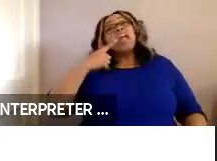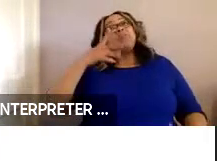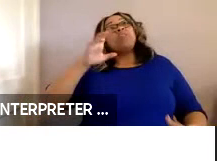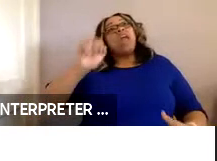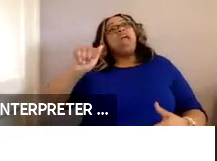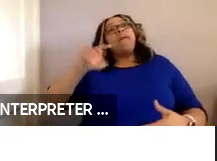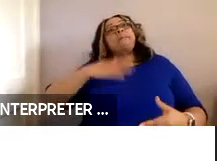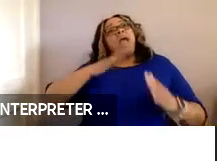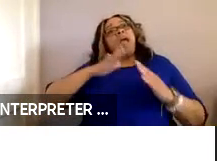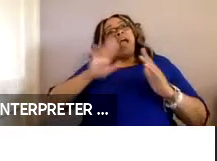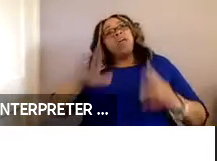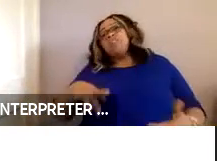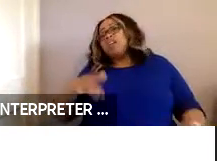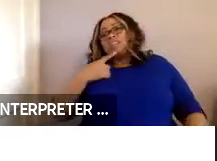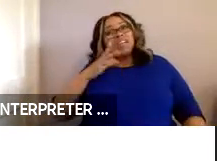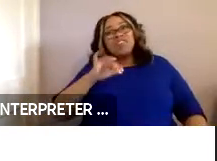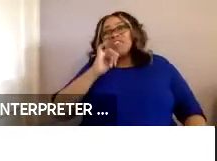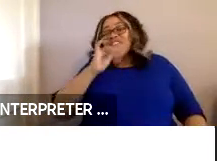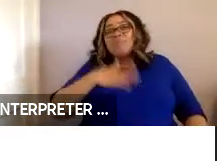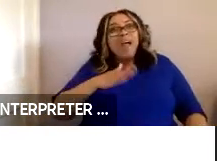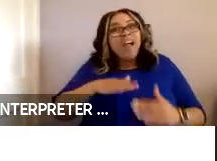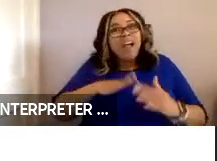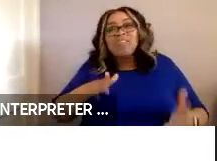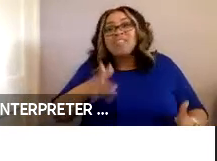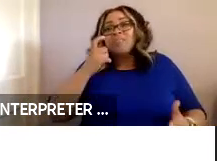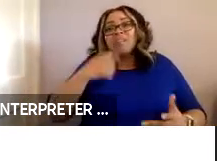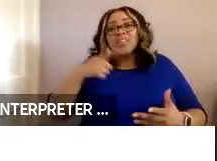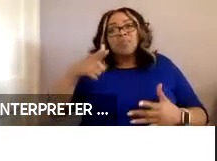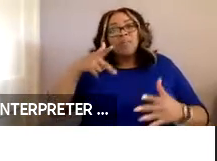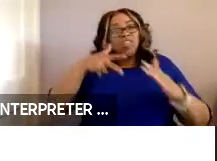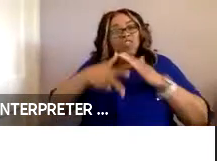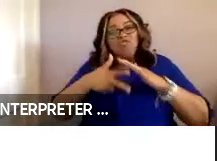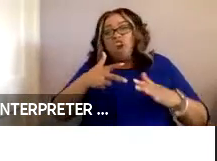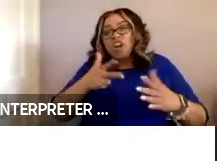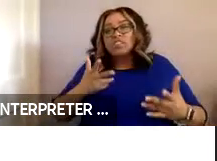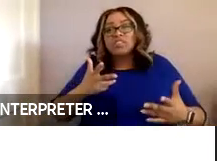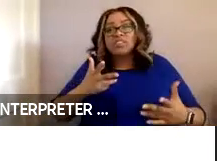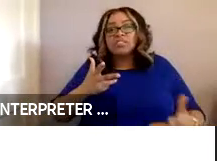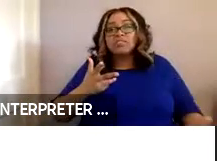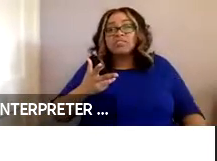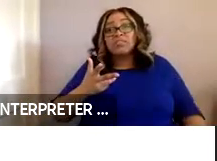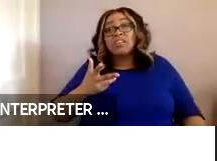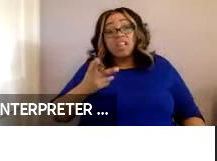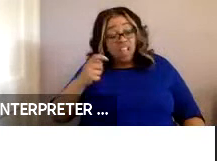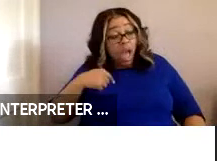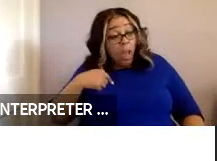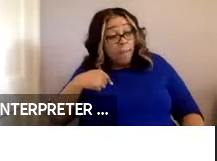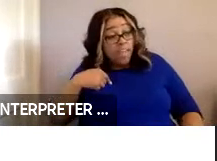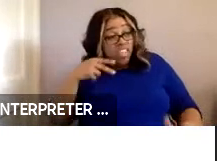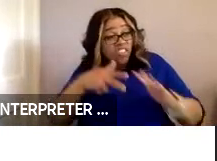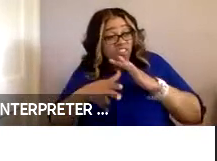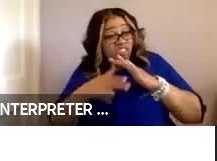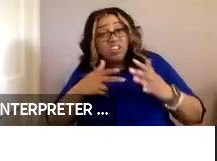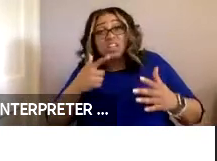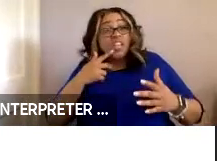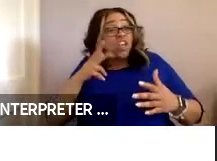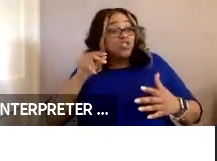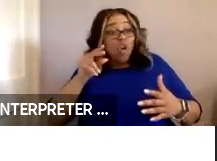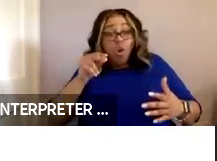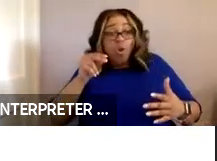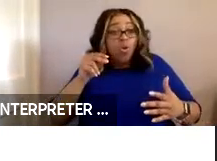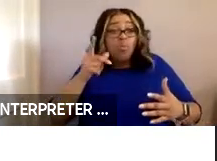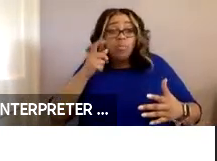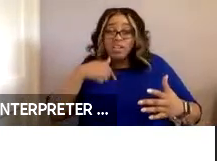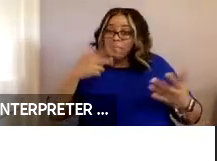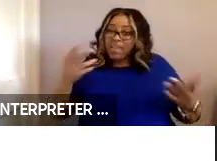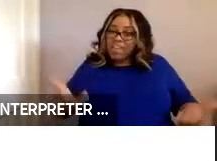my house. And I said, you're not at my house because I'm at the garage. He goes, I'm at the garage. I said, no, you're not because I'm